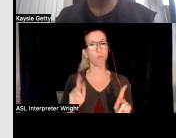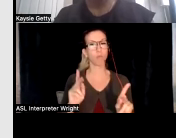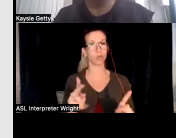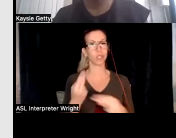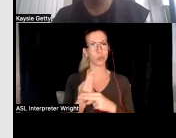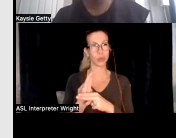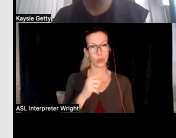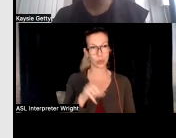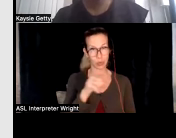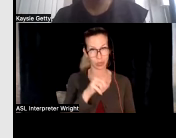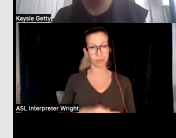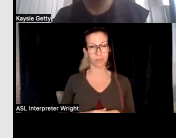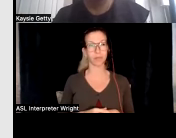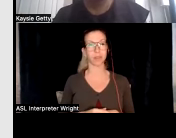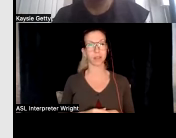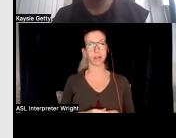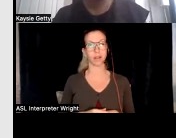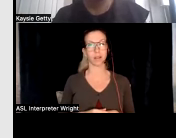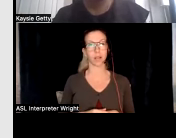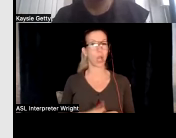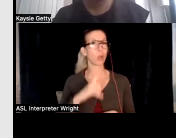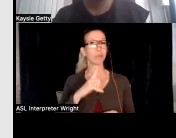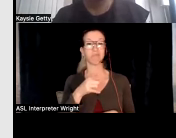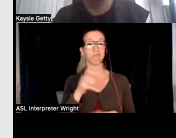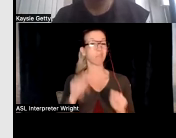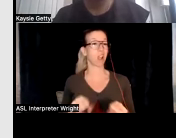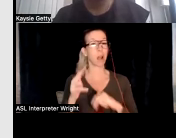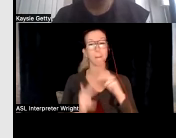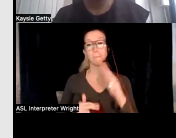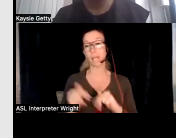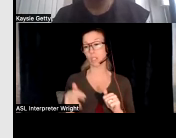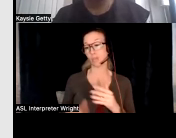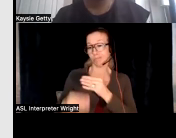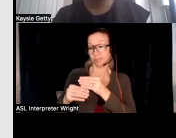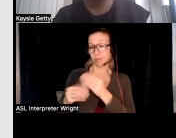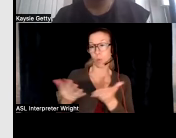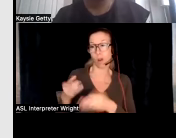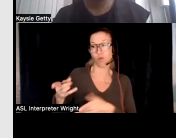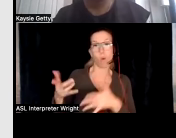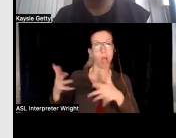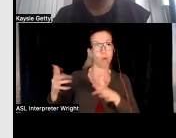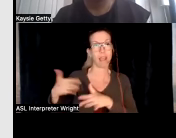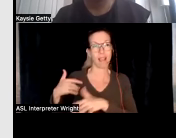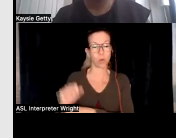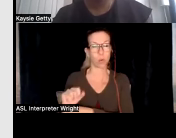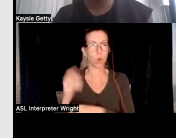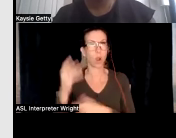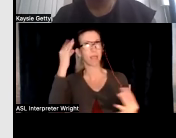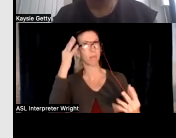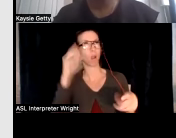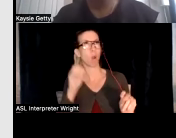use? It can very much be building on whatever you have underway. We want you to think opportunistically about how to use Youth